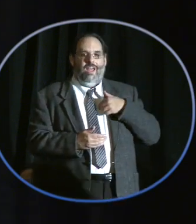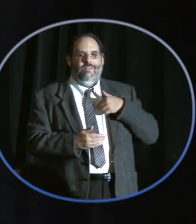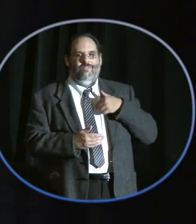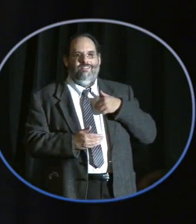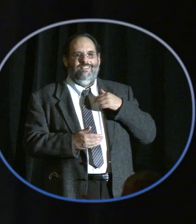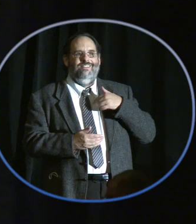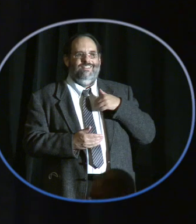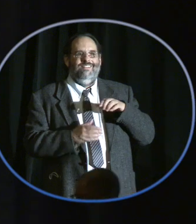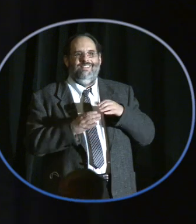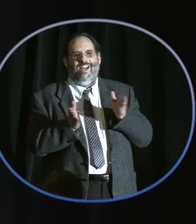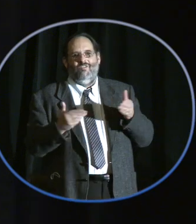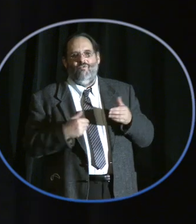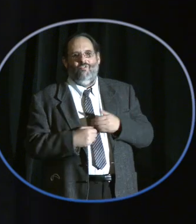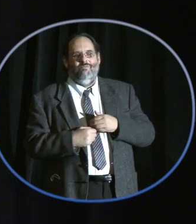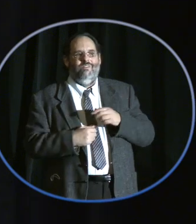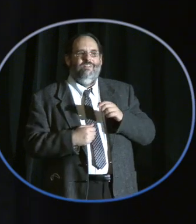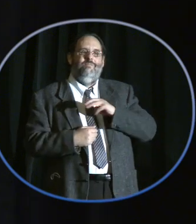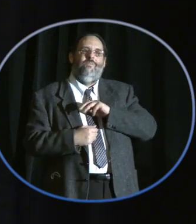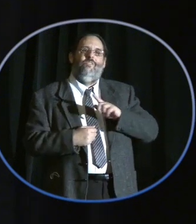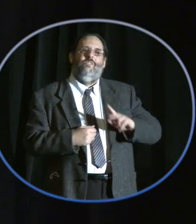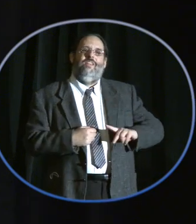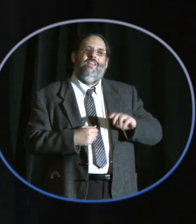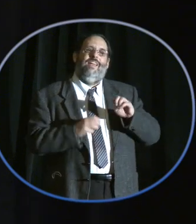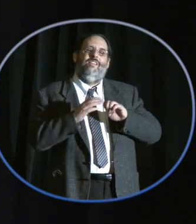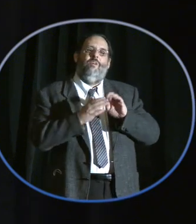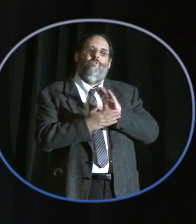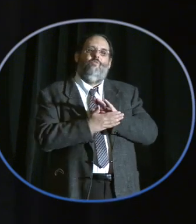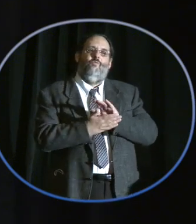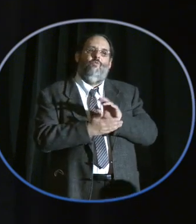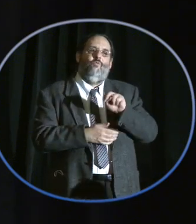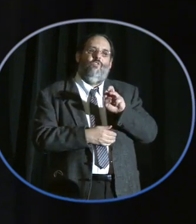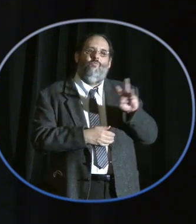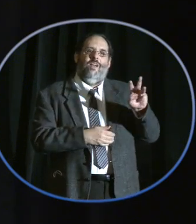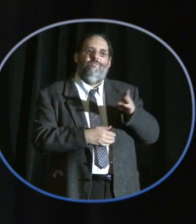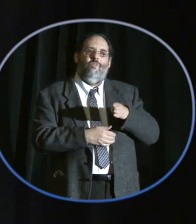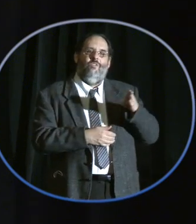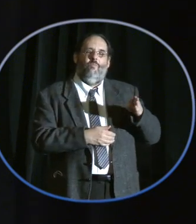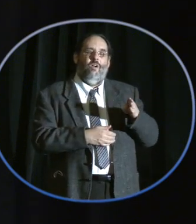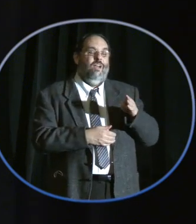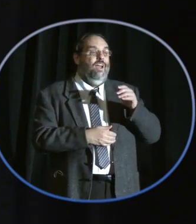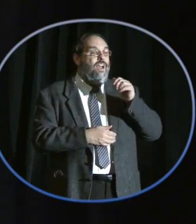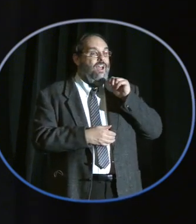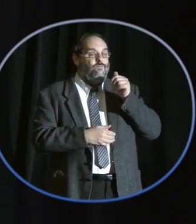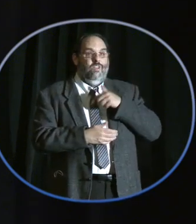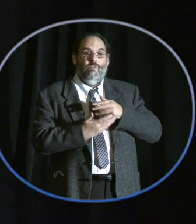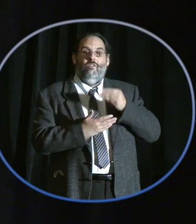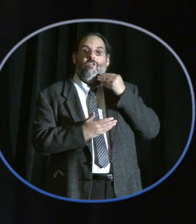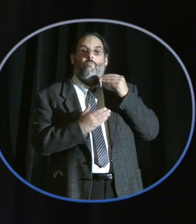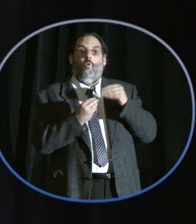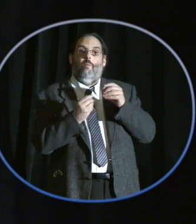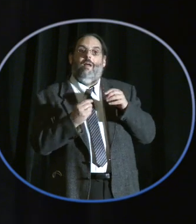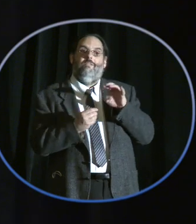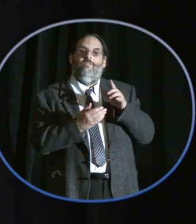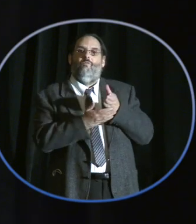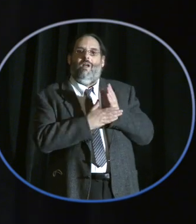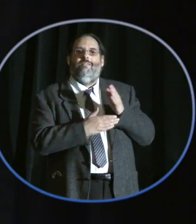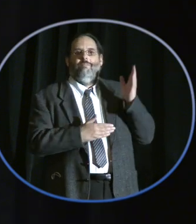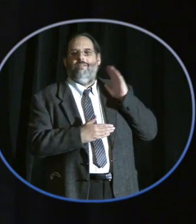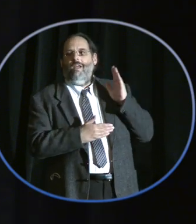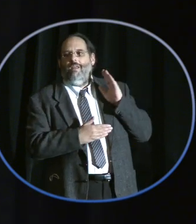a classroom in Dr. King Elementary in Northwest Baltimore, and every day we learned about civil rights